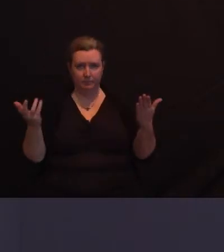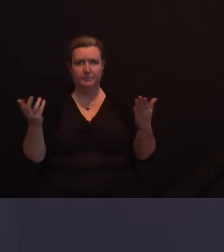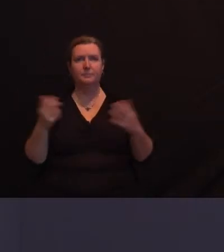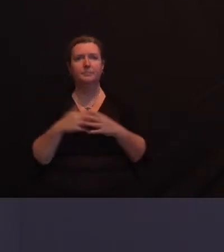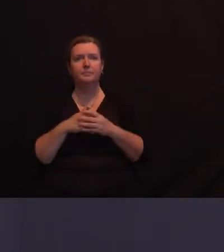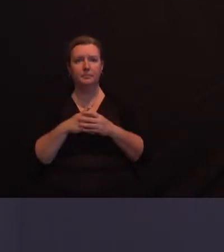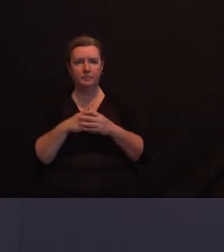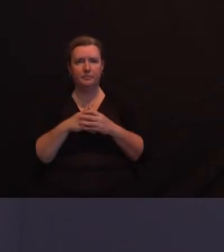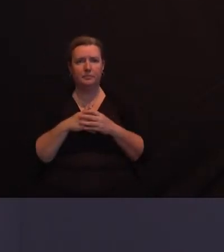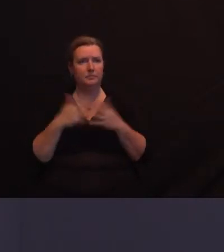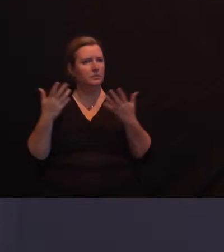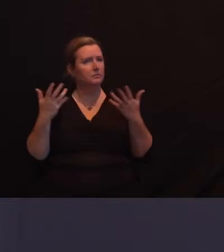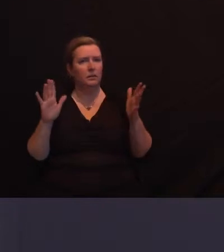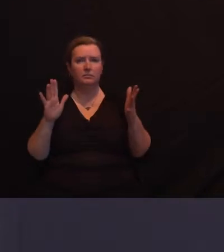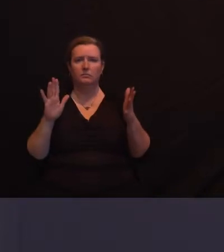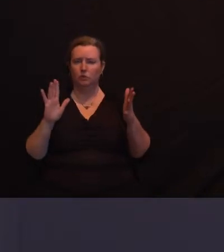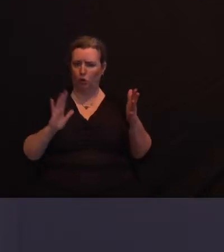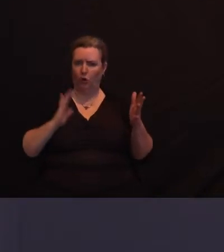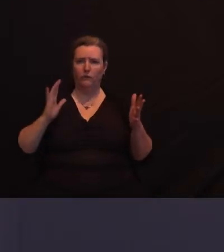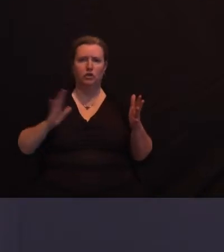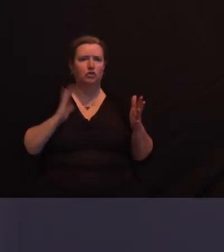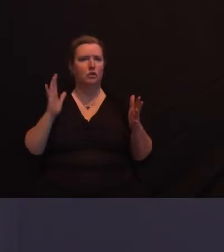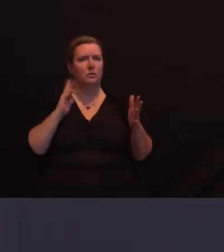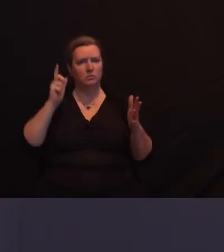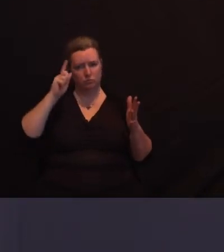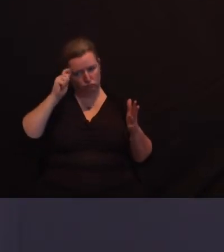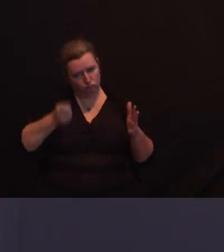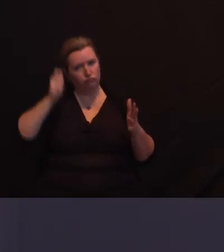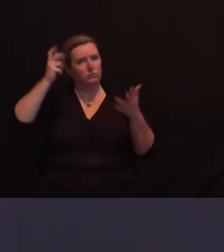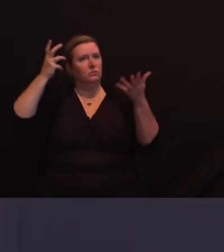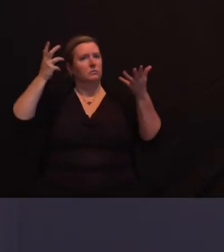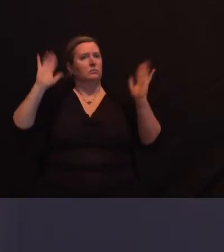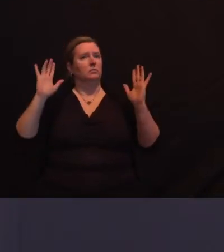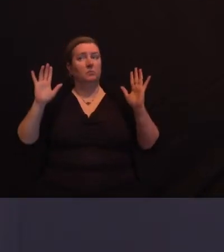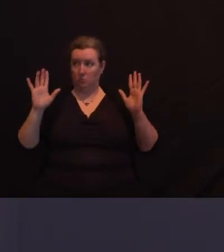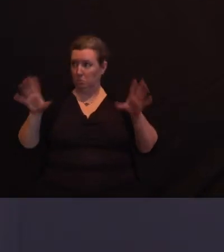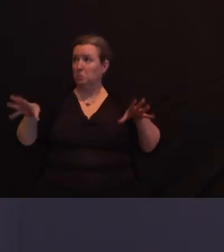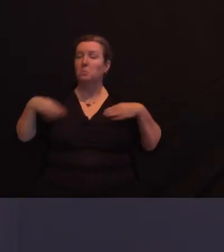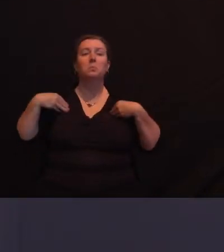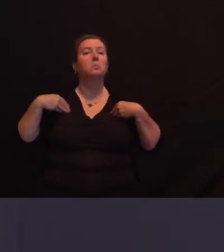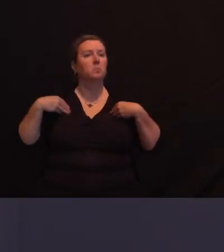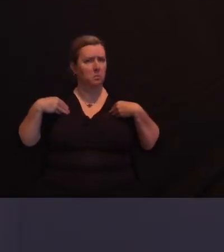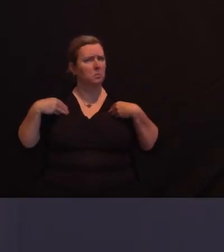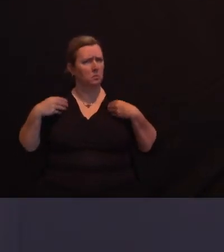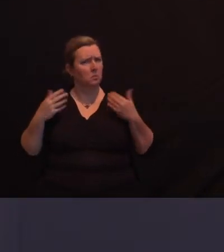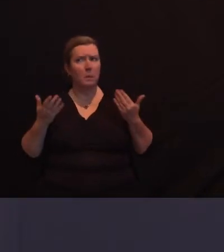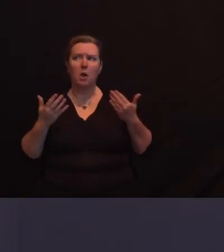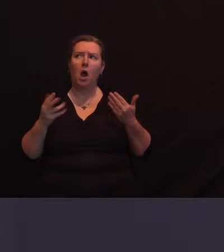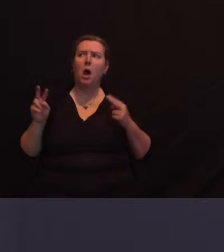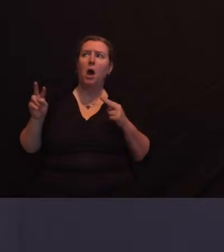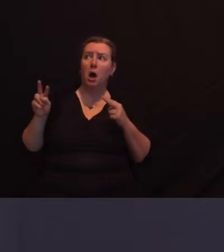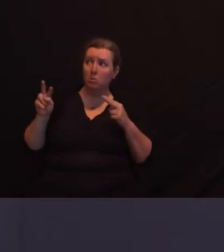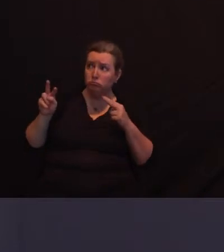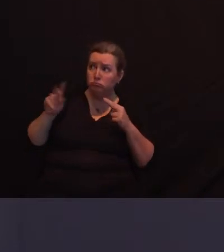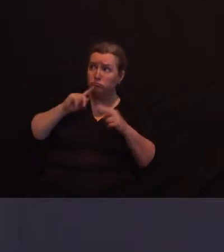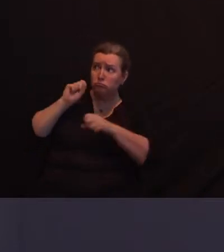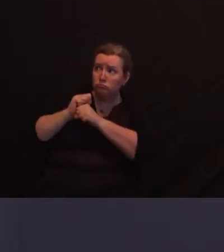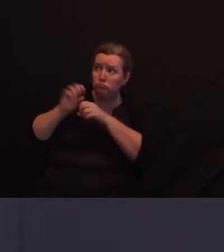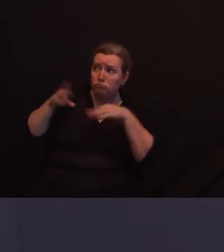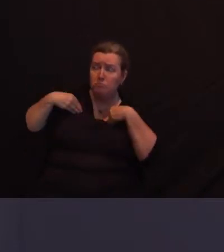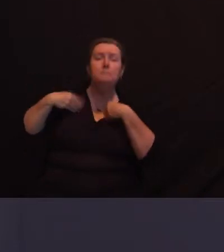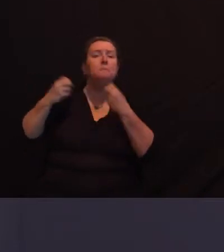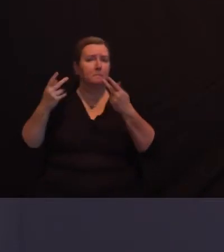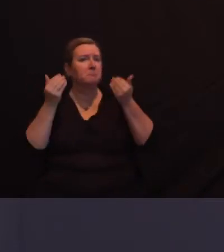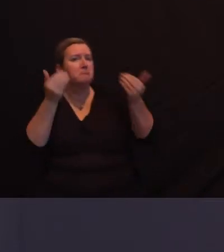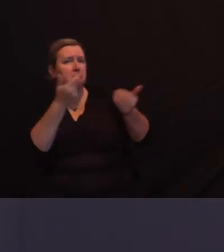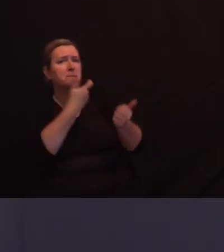been hesitant to get vaccinated now. We know from our COVID Community Corps volunteers, who walk around neighborhoods and talk about